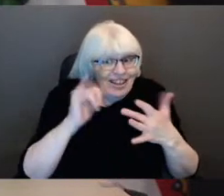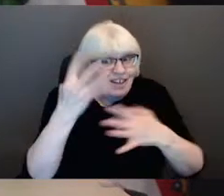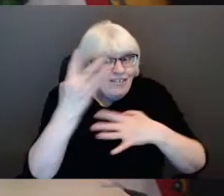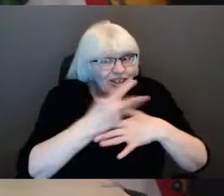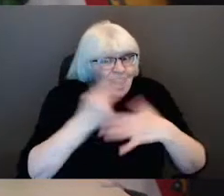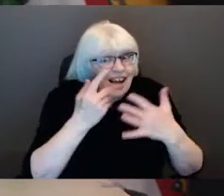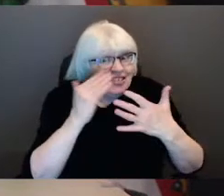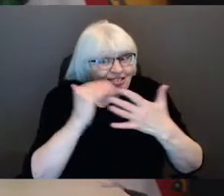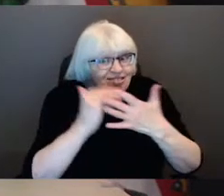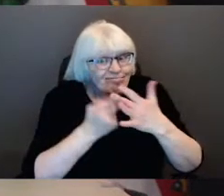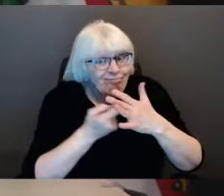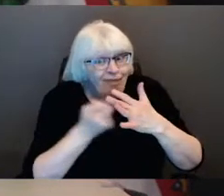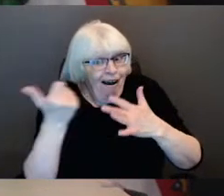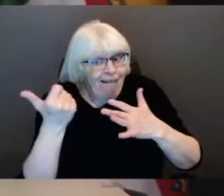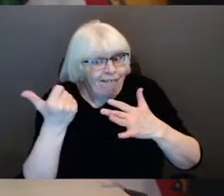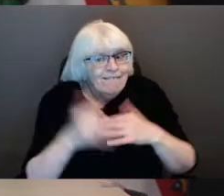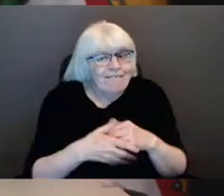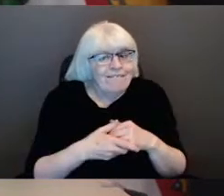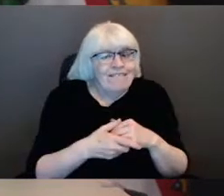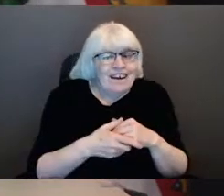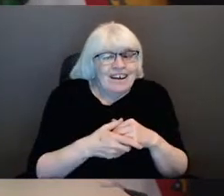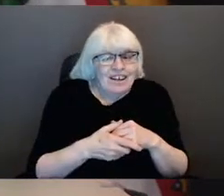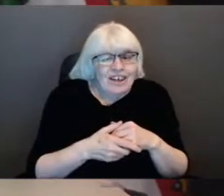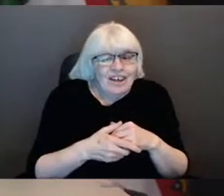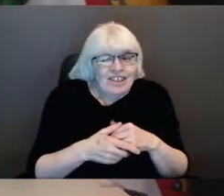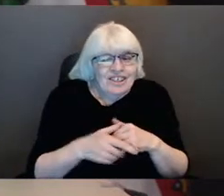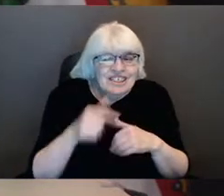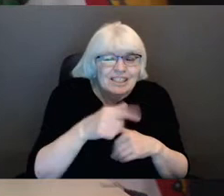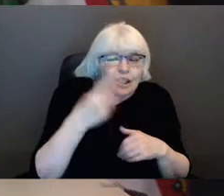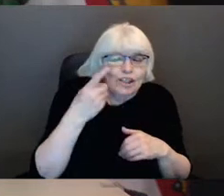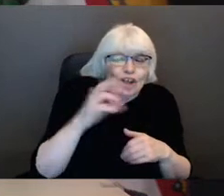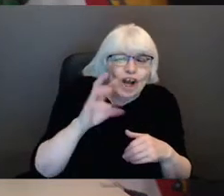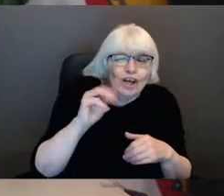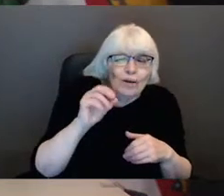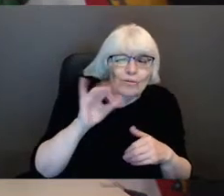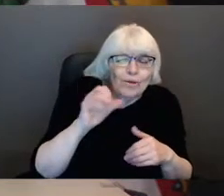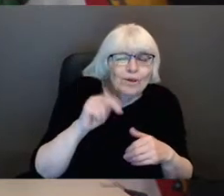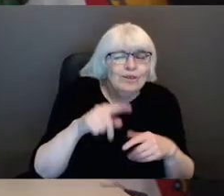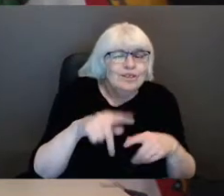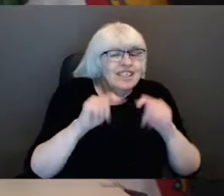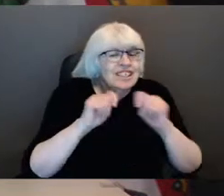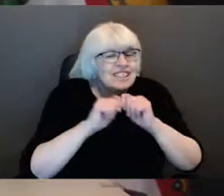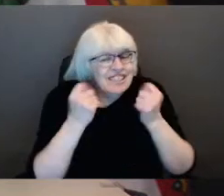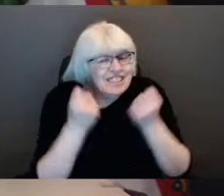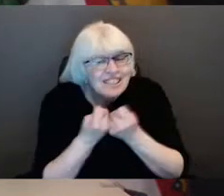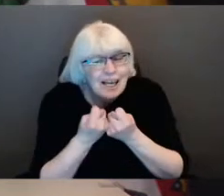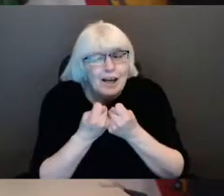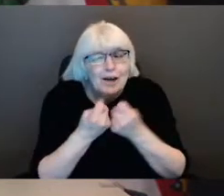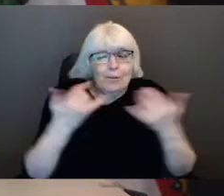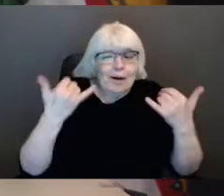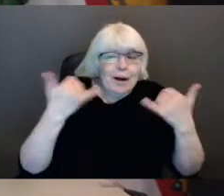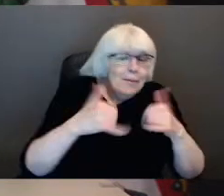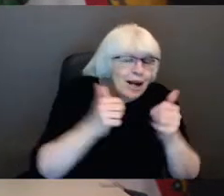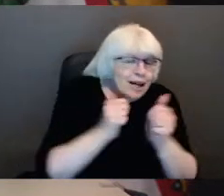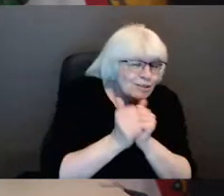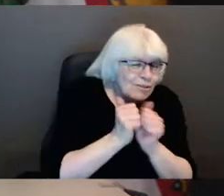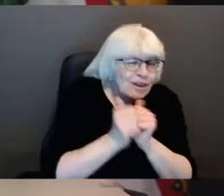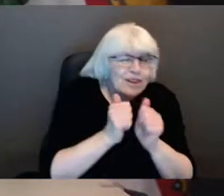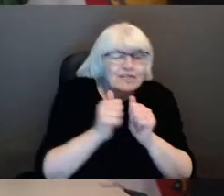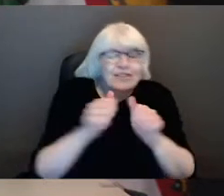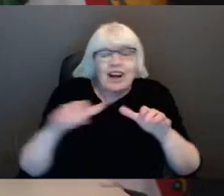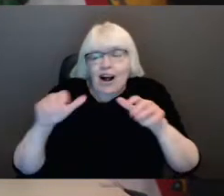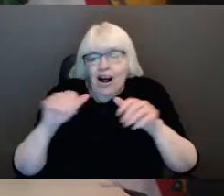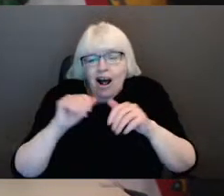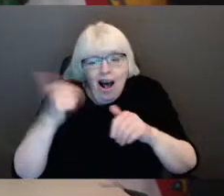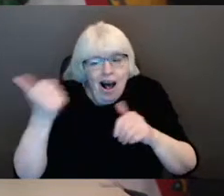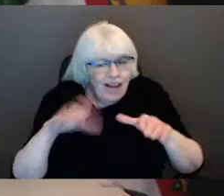And as Dr. Morrison said, getting sports teams back to playing games and other activities such as that. But, we haven't gone